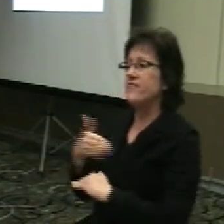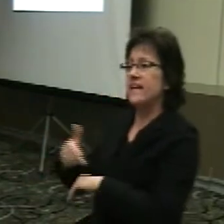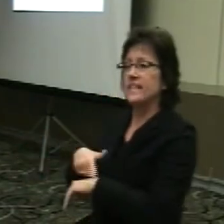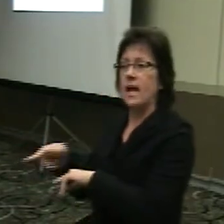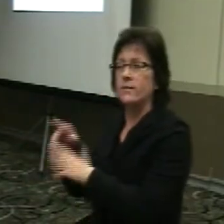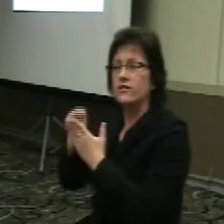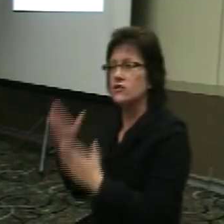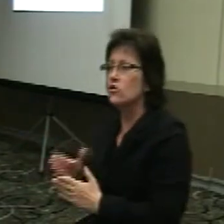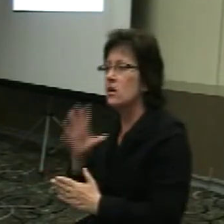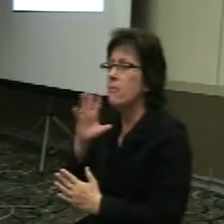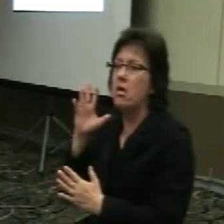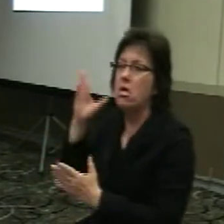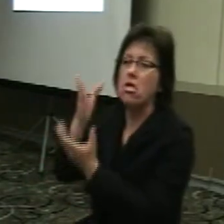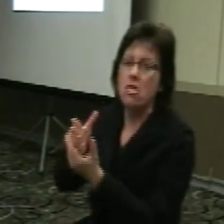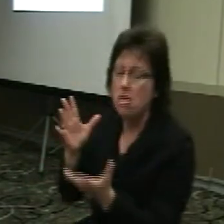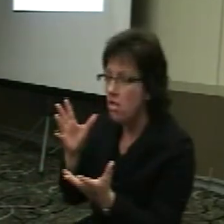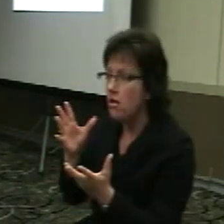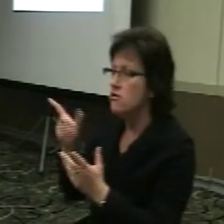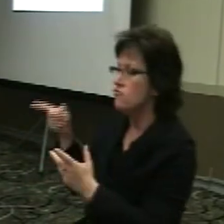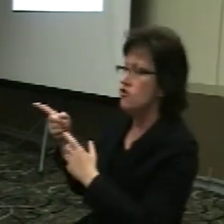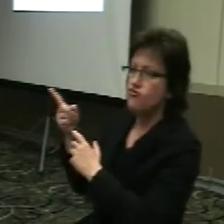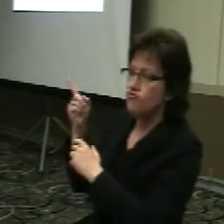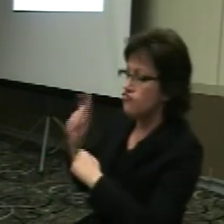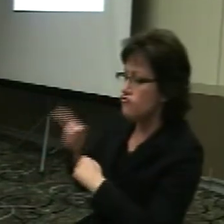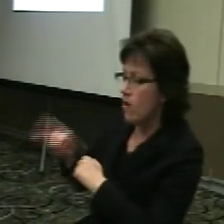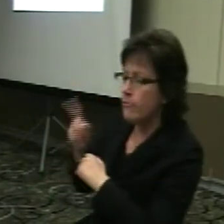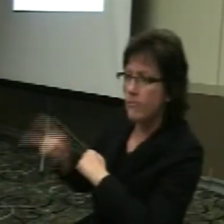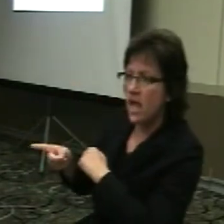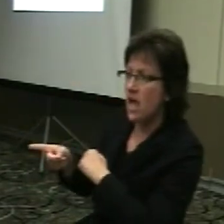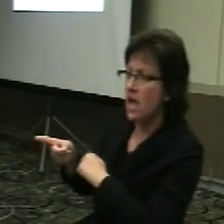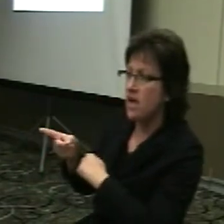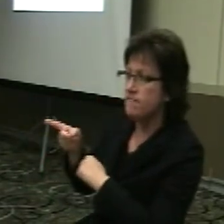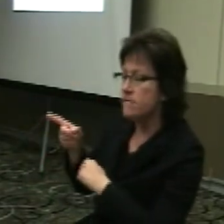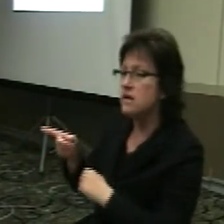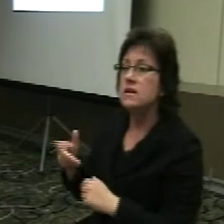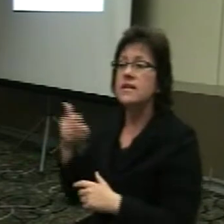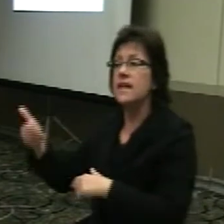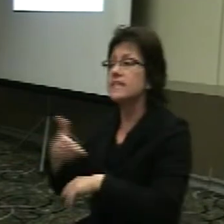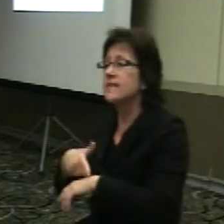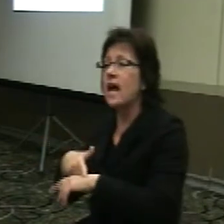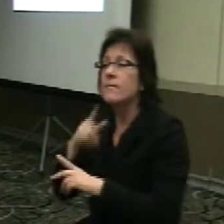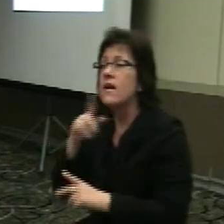out, reprimand. Next time Rollin talked out, what's for lunch?